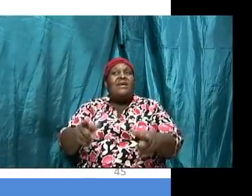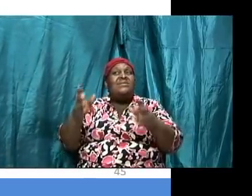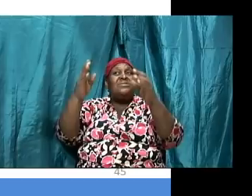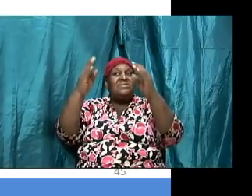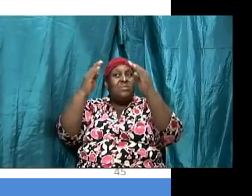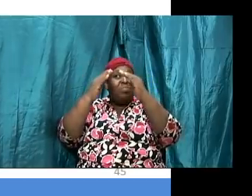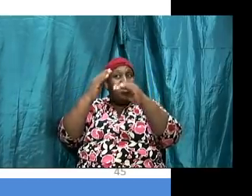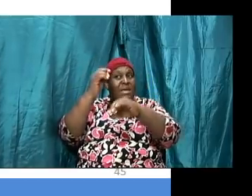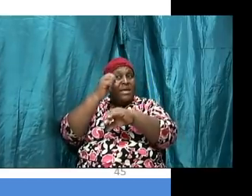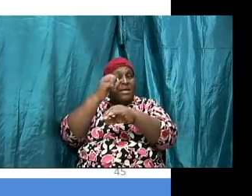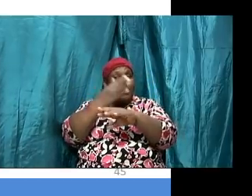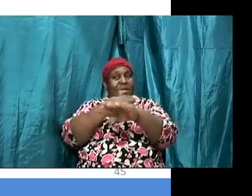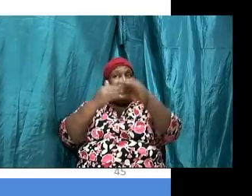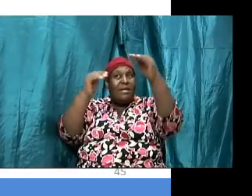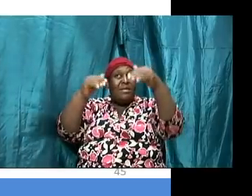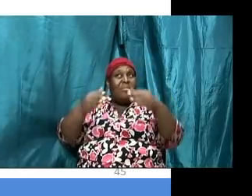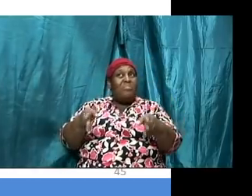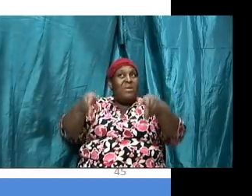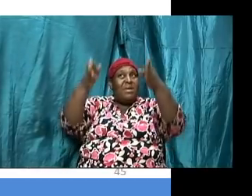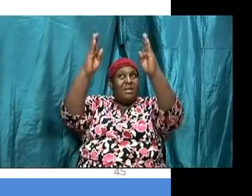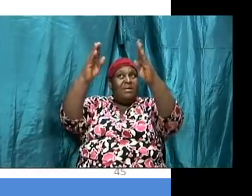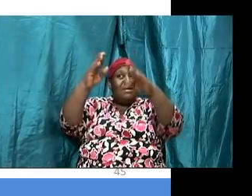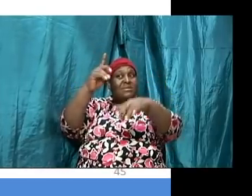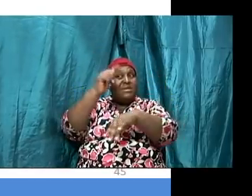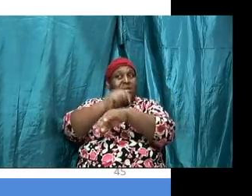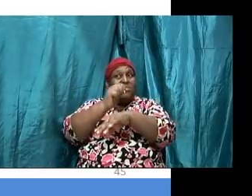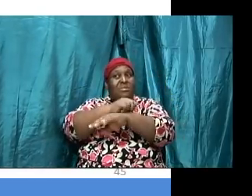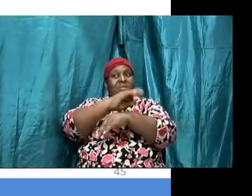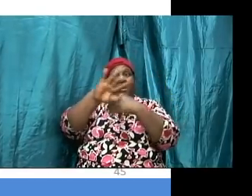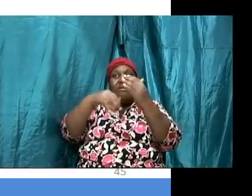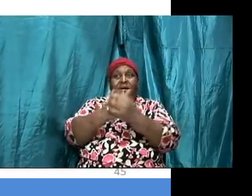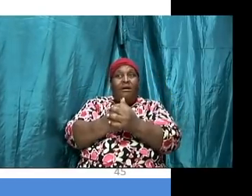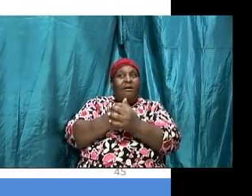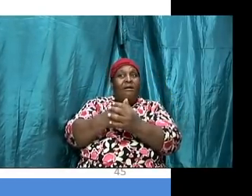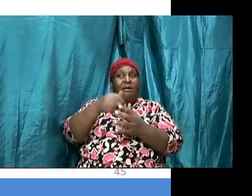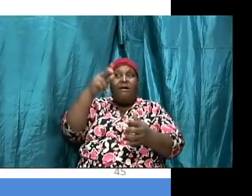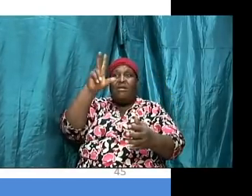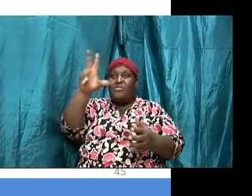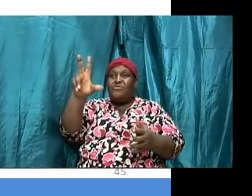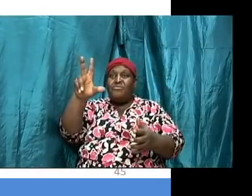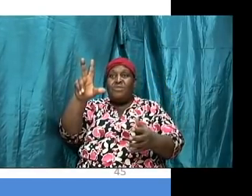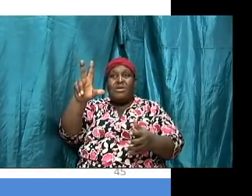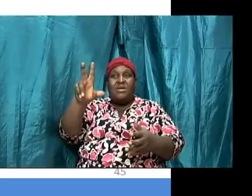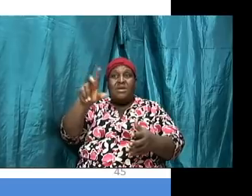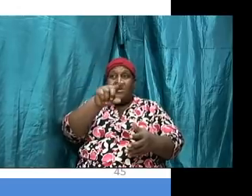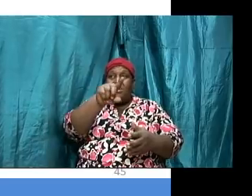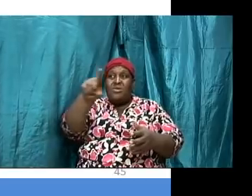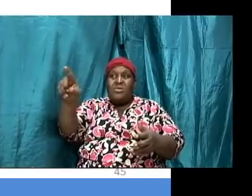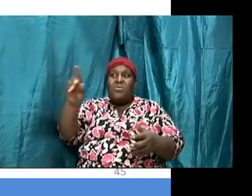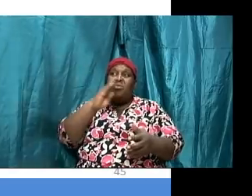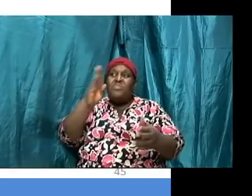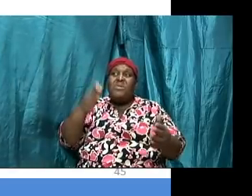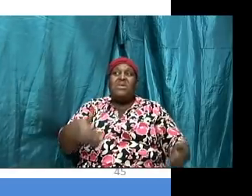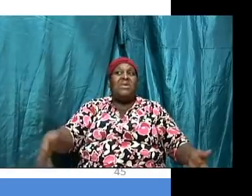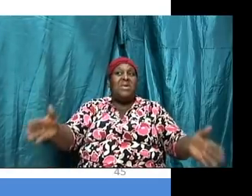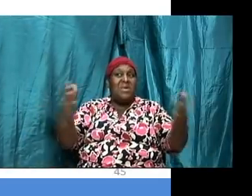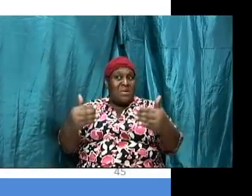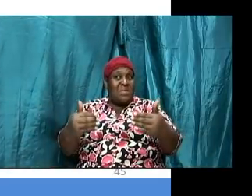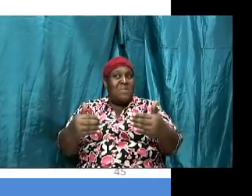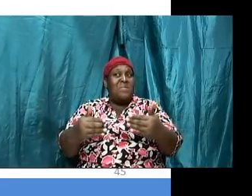here. And this seemed to be the best. Why not? Make all three of you be here. All three can